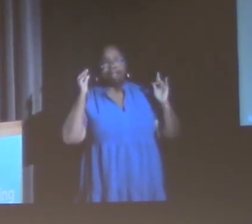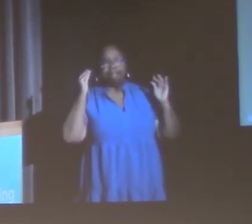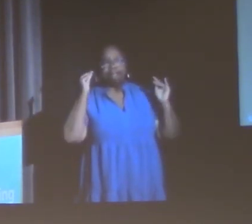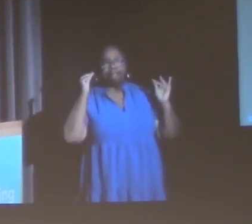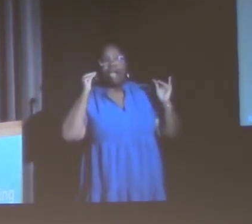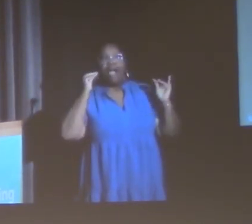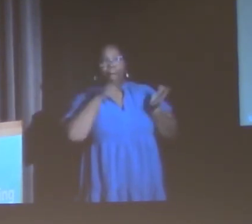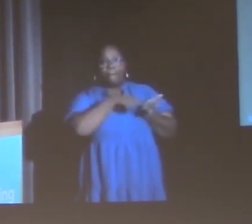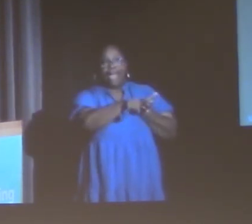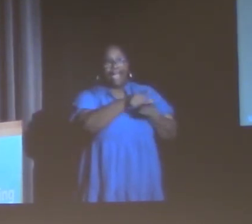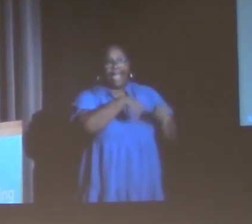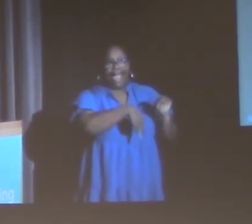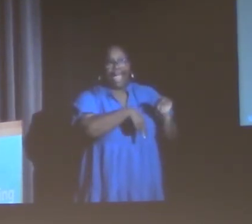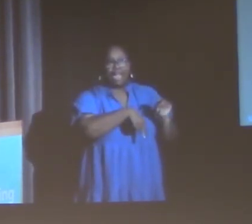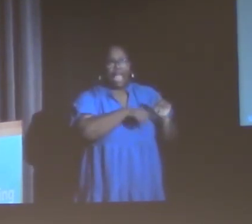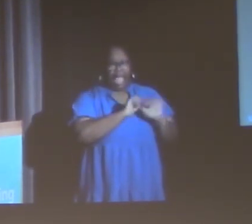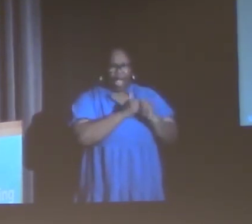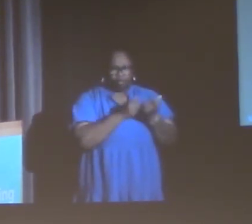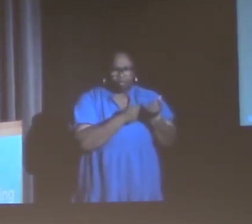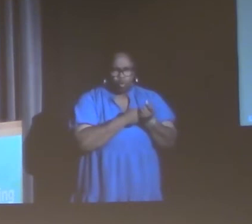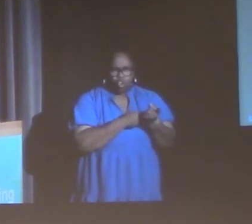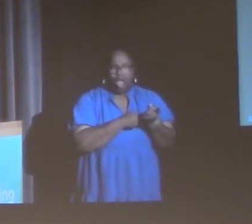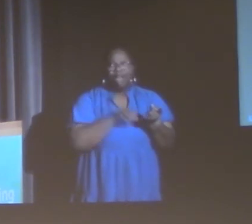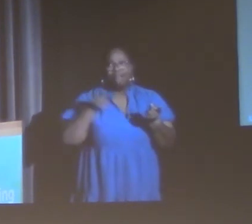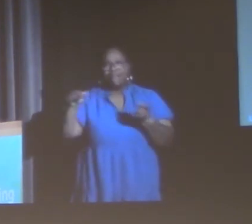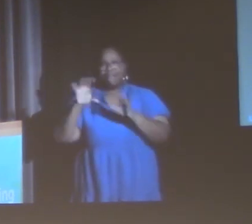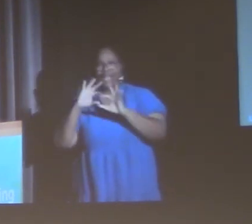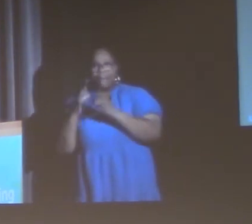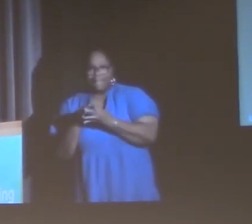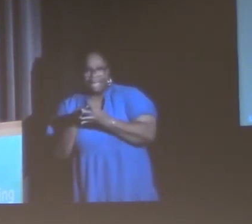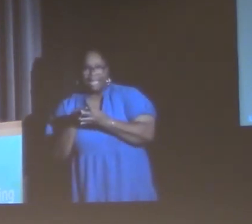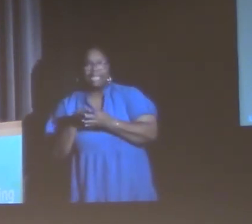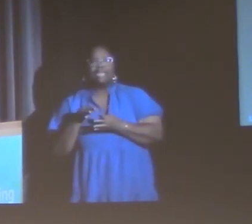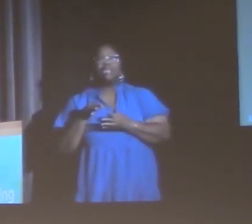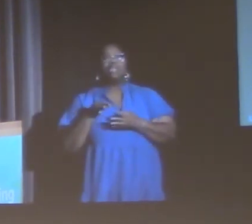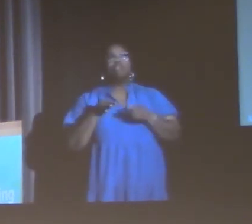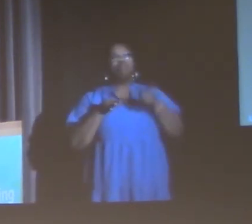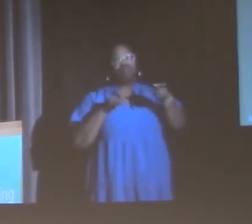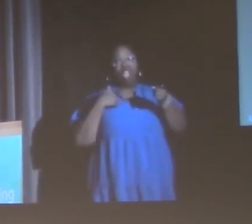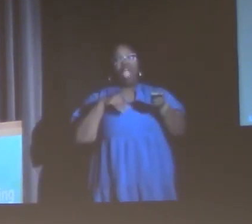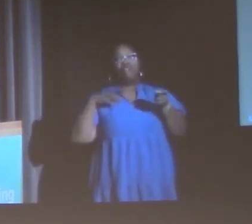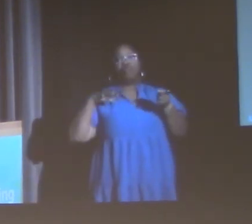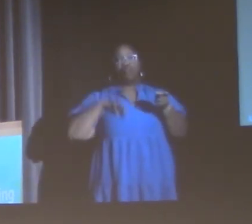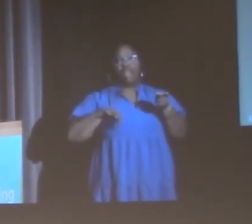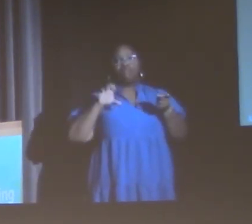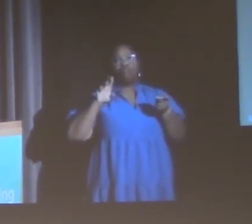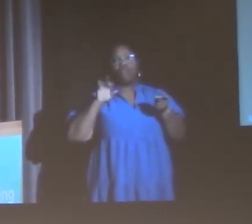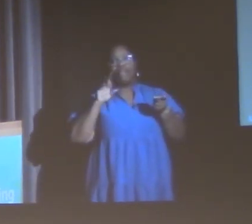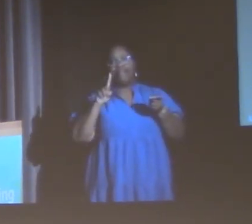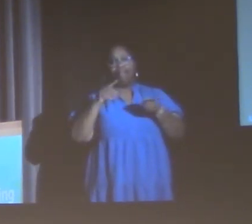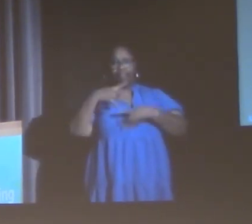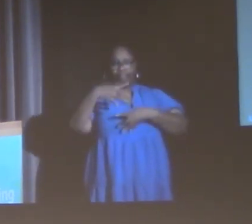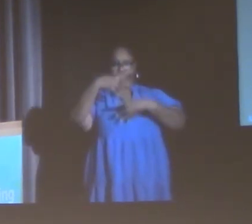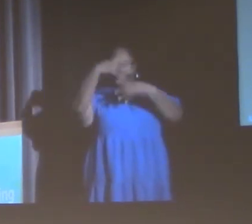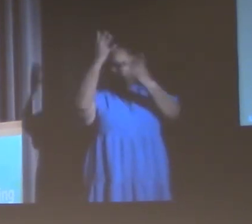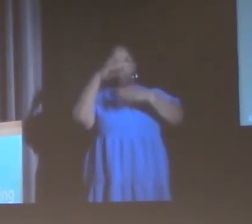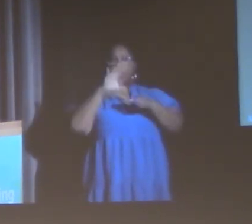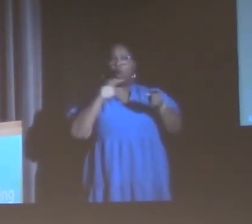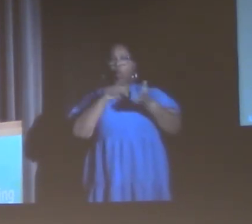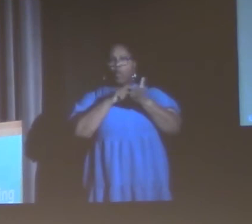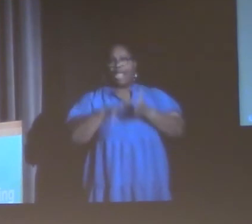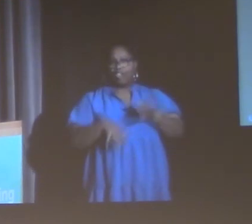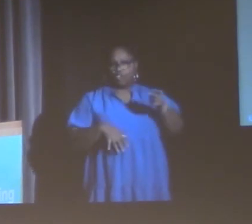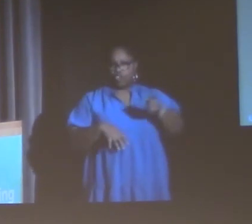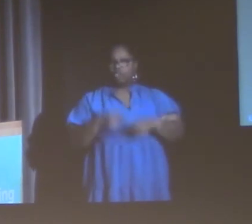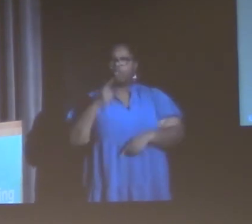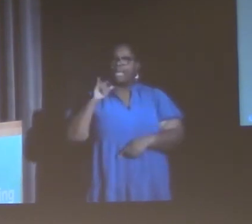the family. He has a credit on the film as a co-writer of the film. He also, if our impact campaign goes